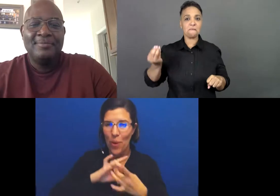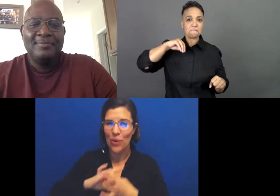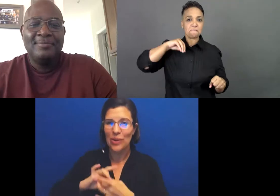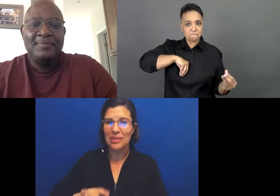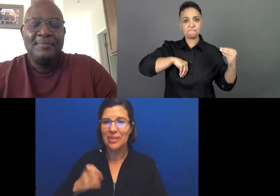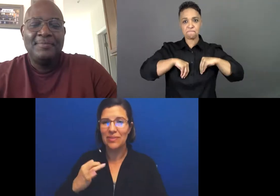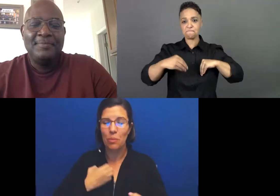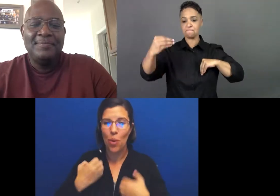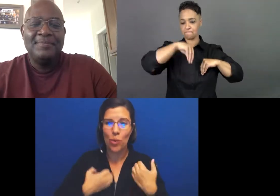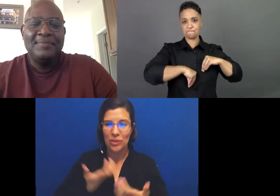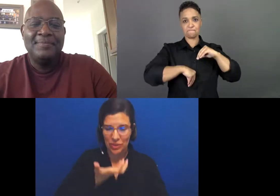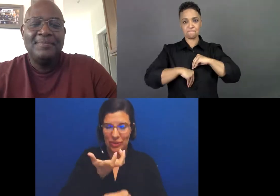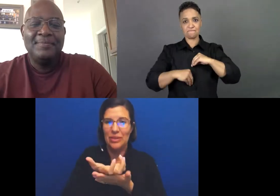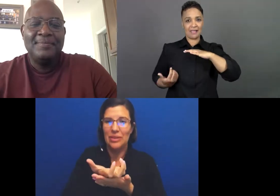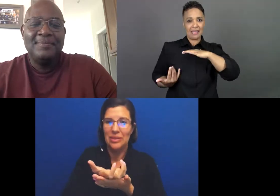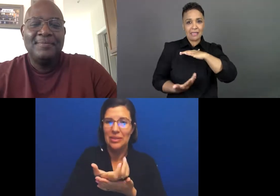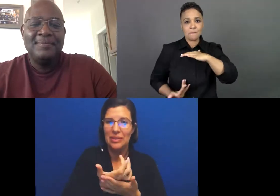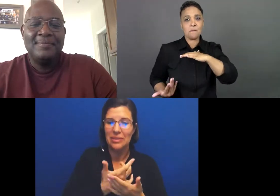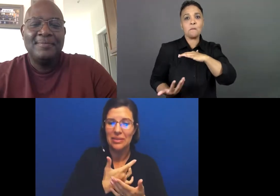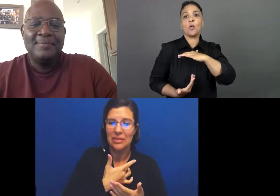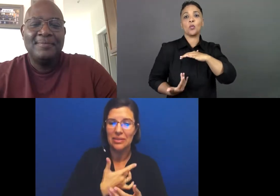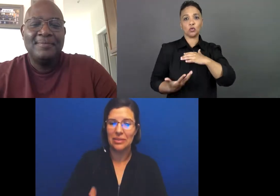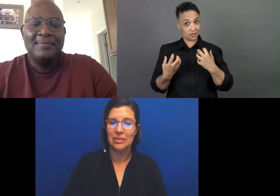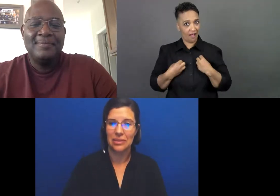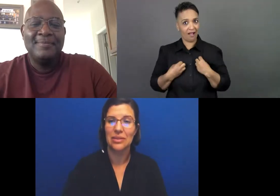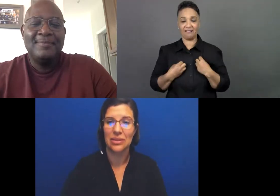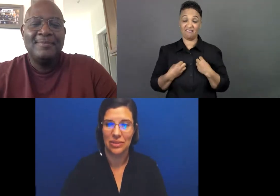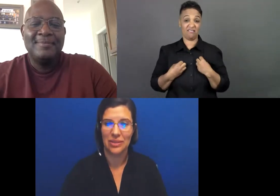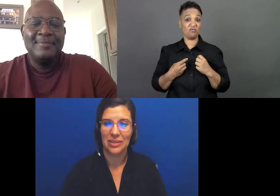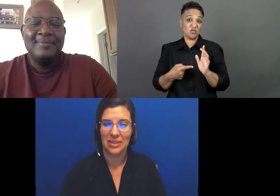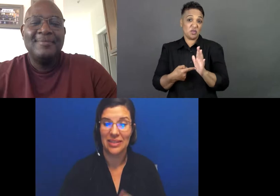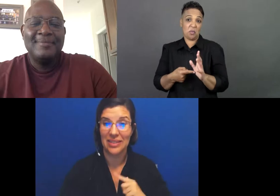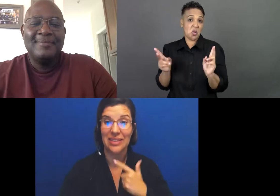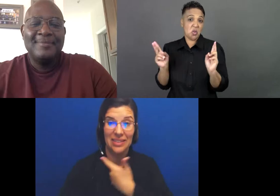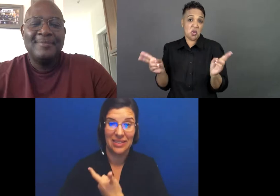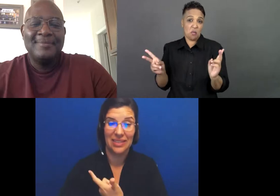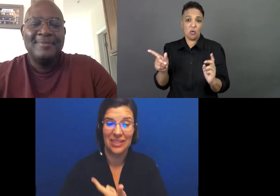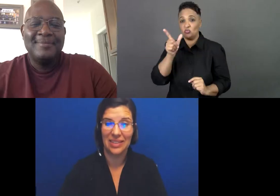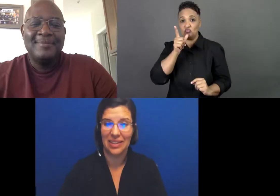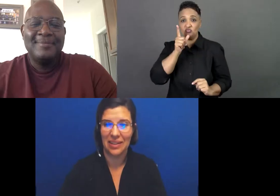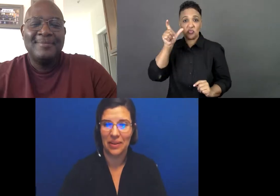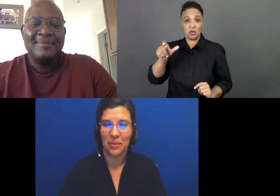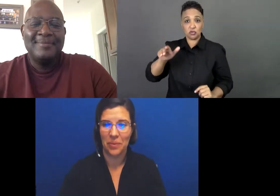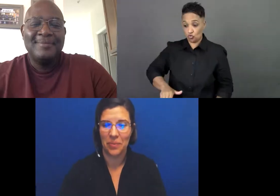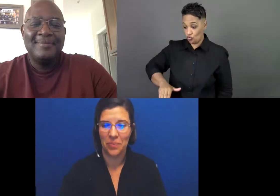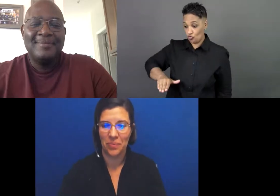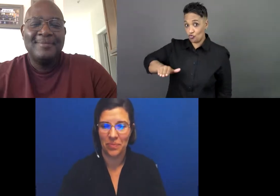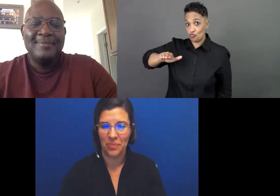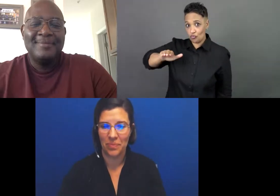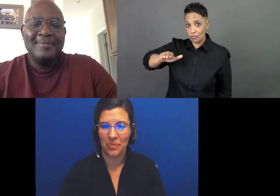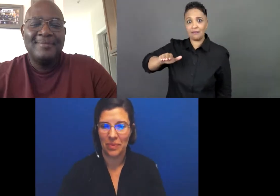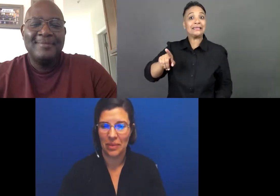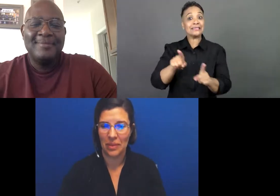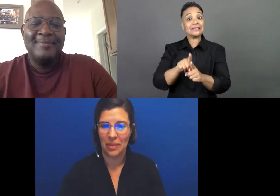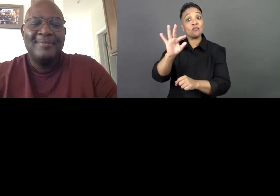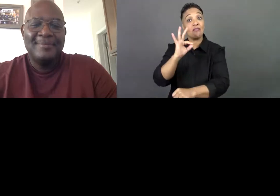emotions. Normal hearing person growing up, and your dad's very successful